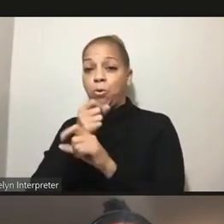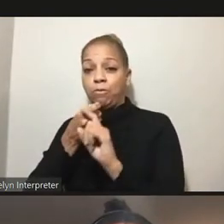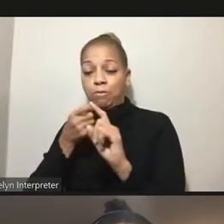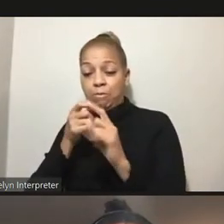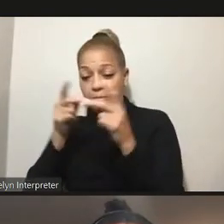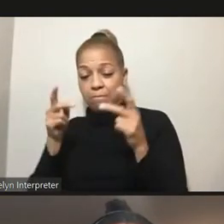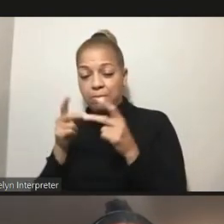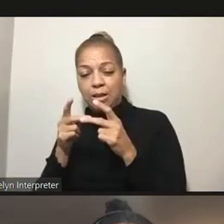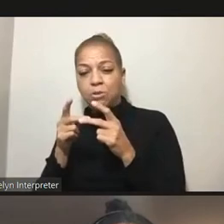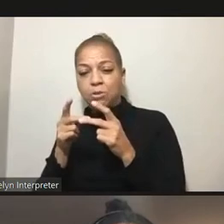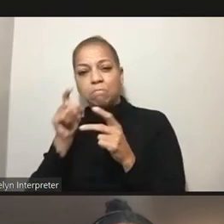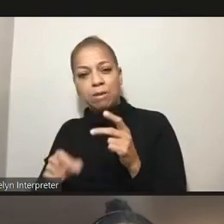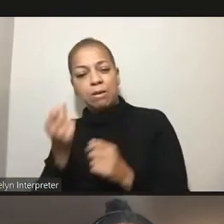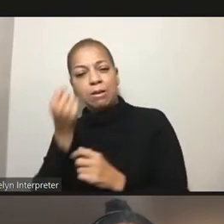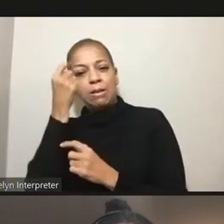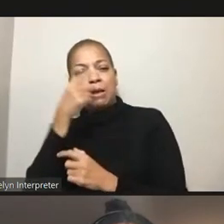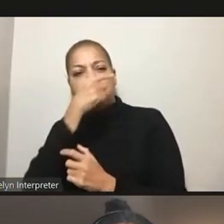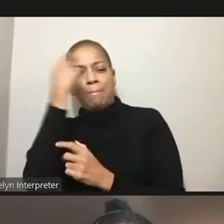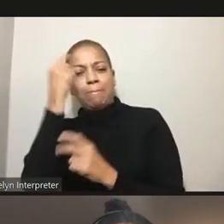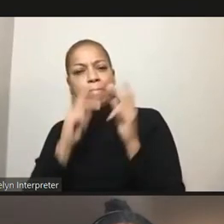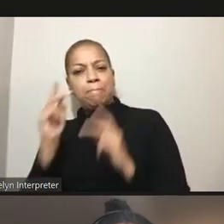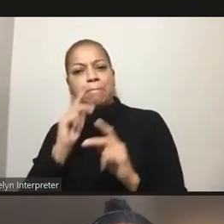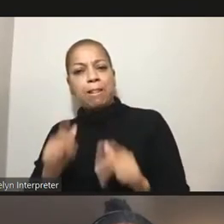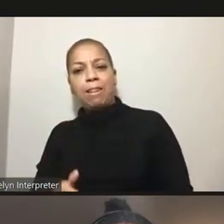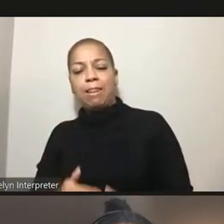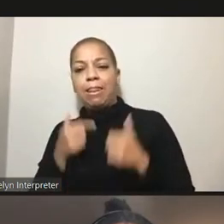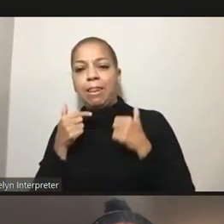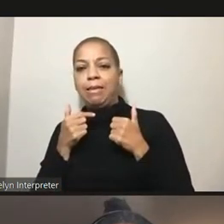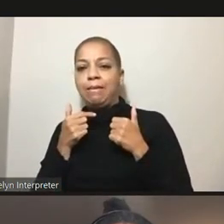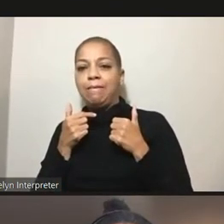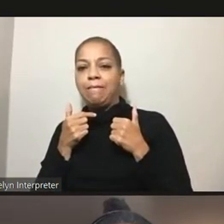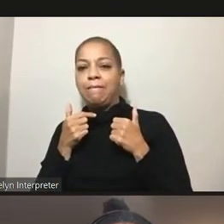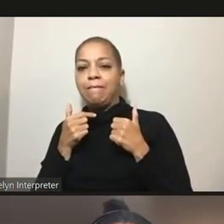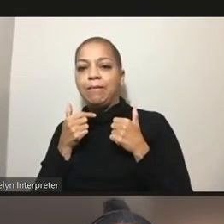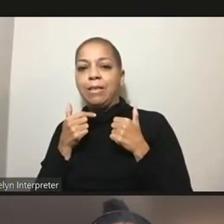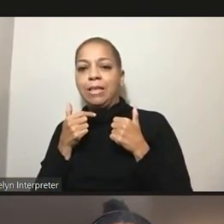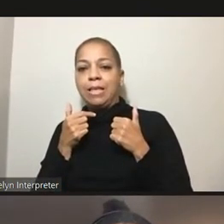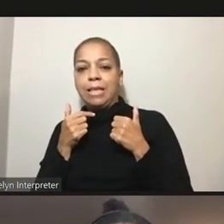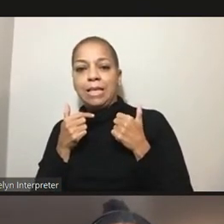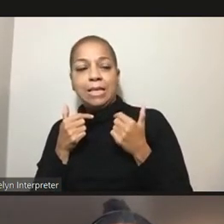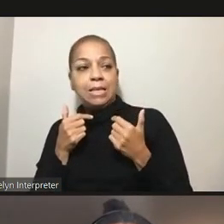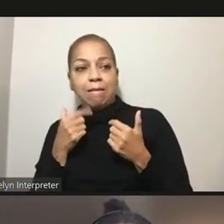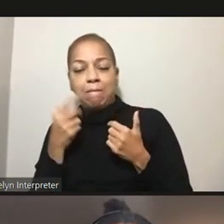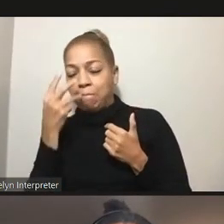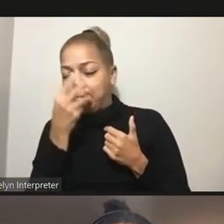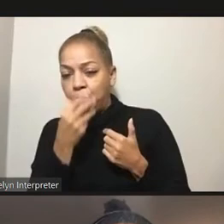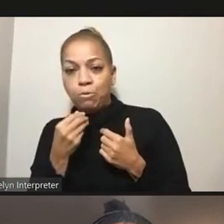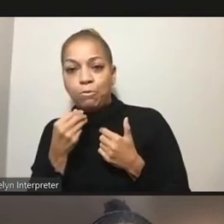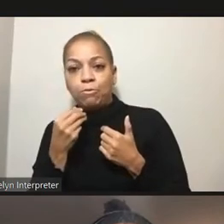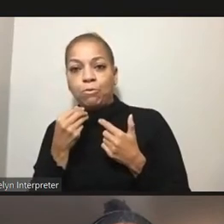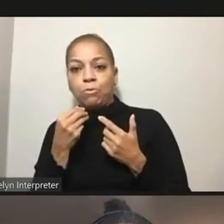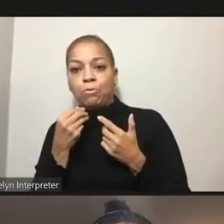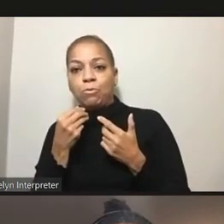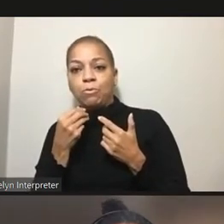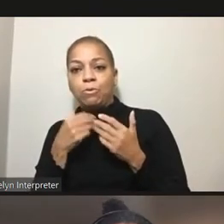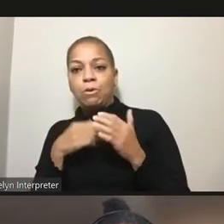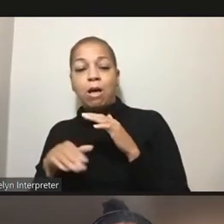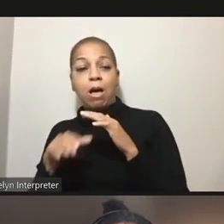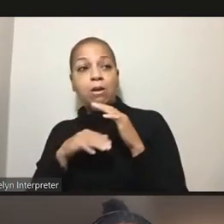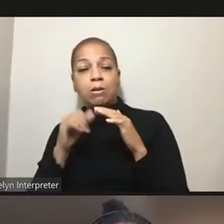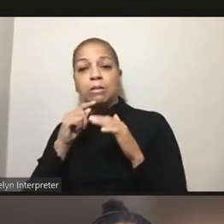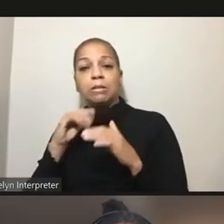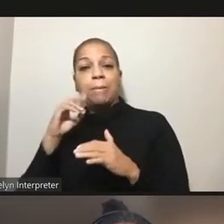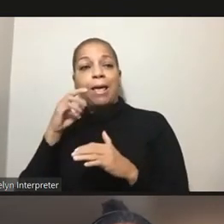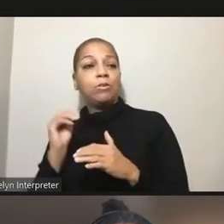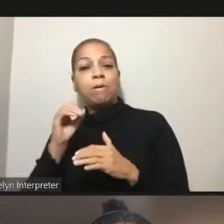that Black folks have lived quite alive and vibrantly and beautifully under the specter of death. Mm-hmm. Why do